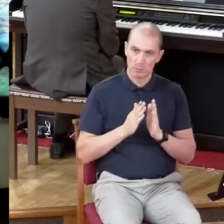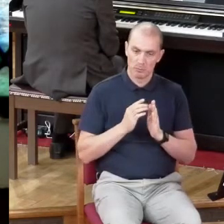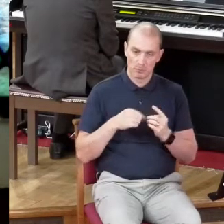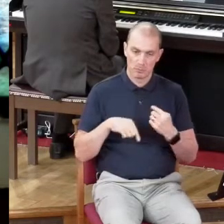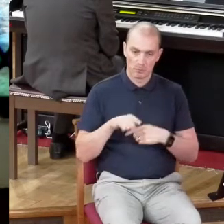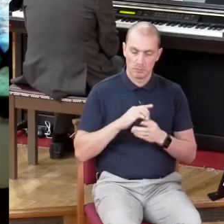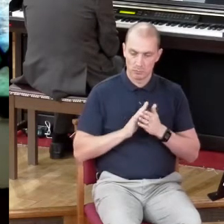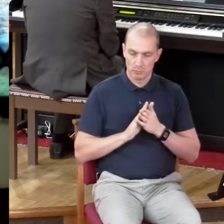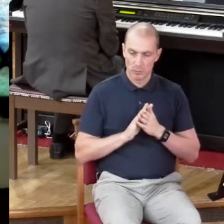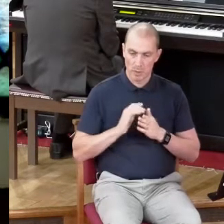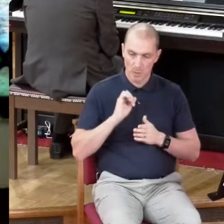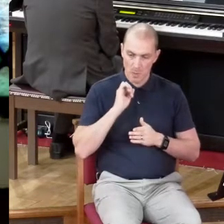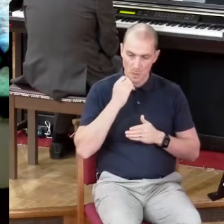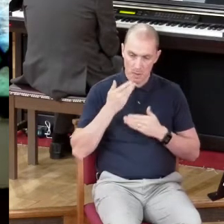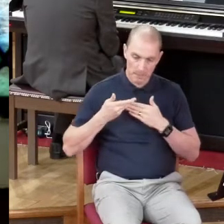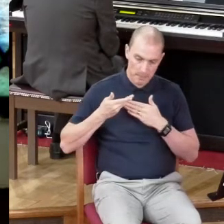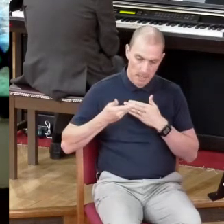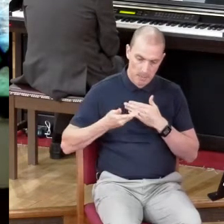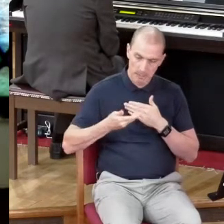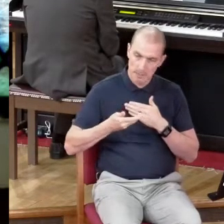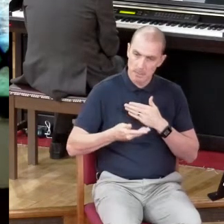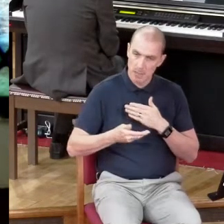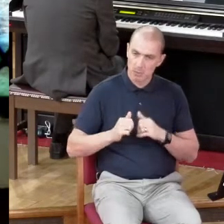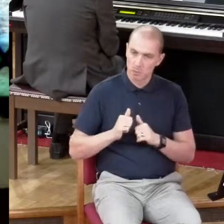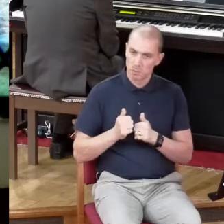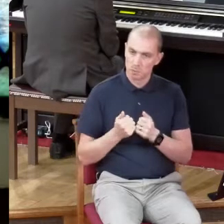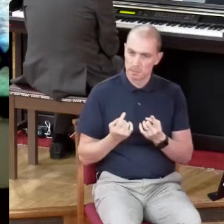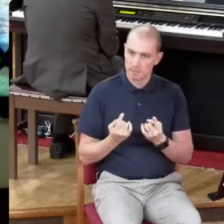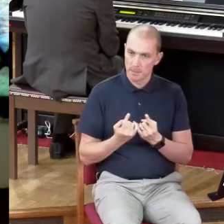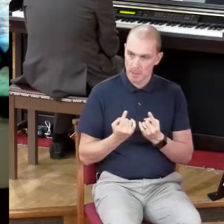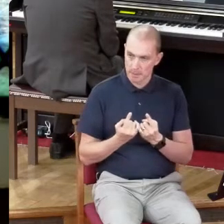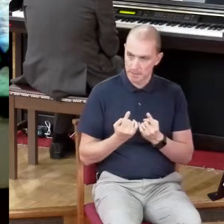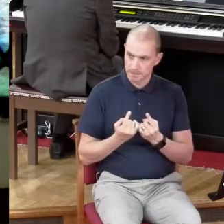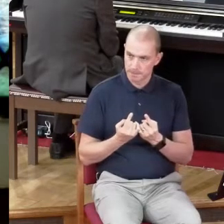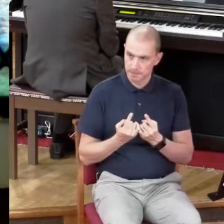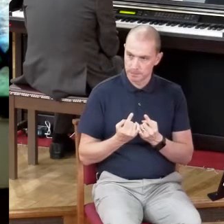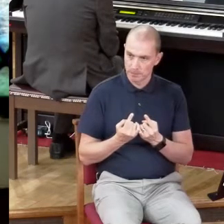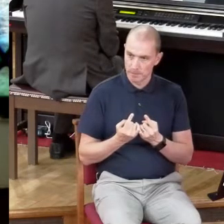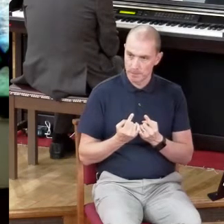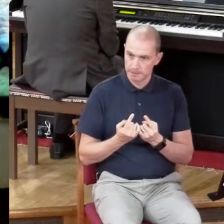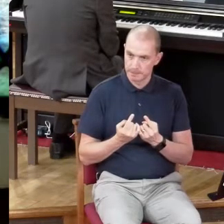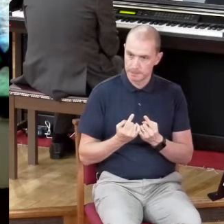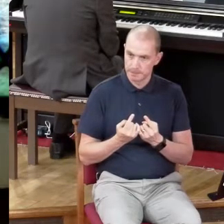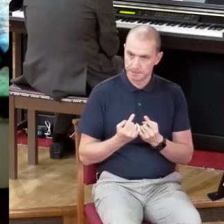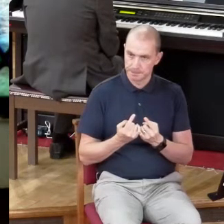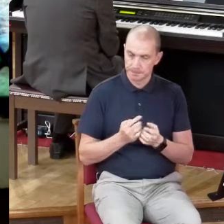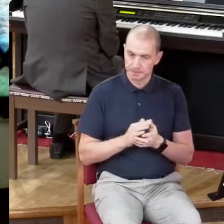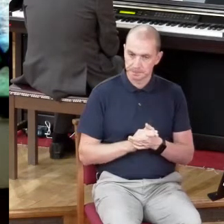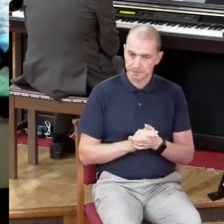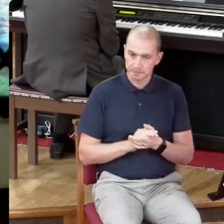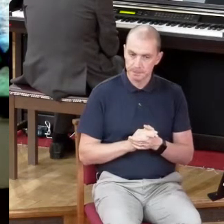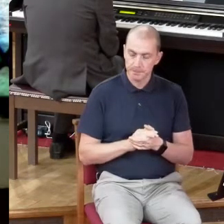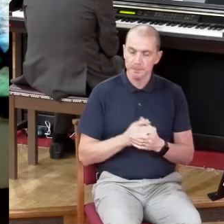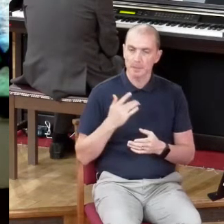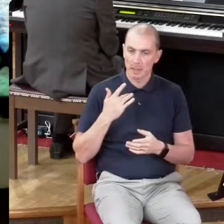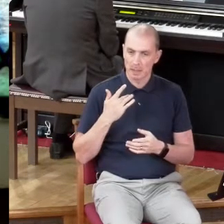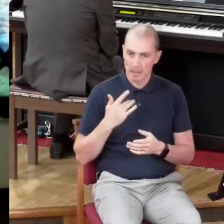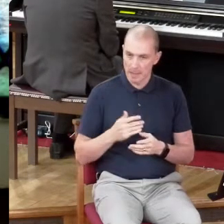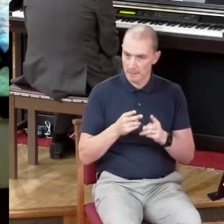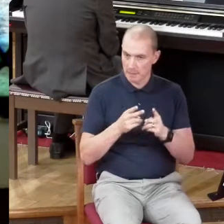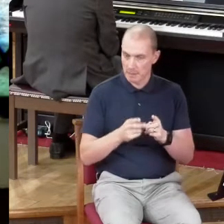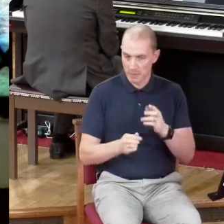churches. And of course, the gospel of the coming and the life and death, the resurrection and ascension,